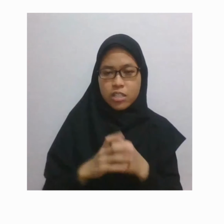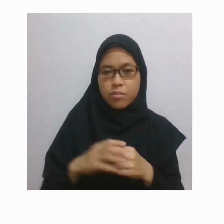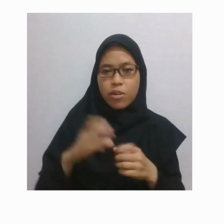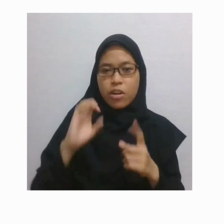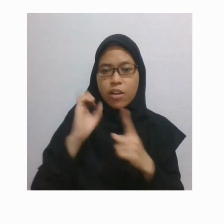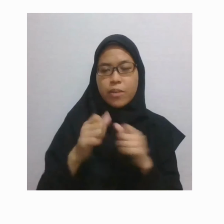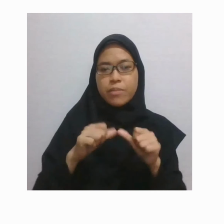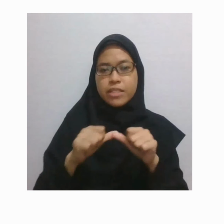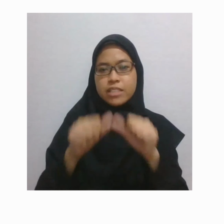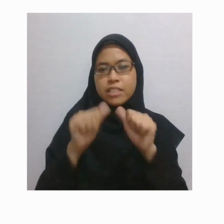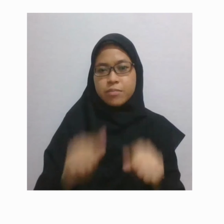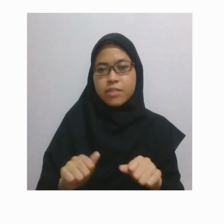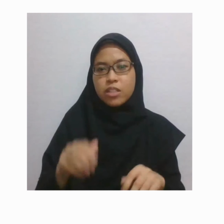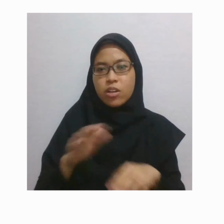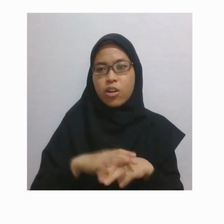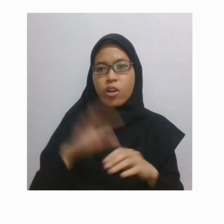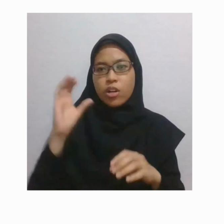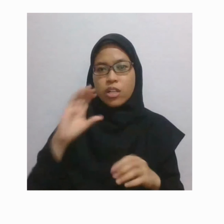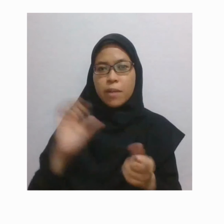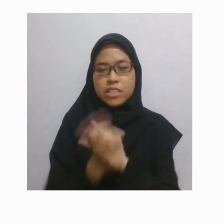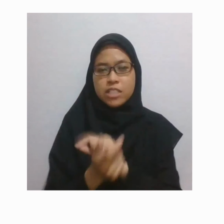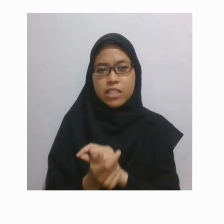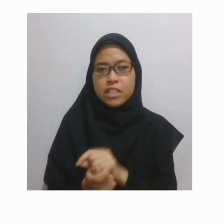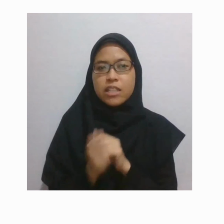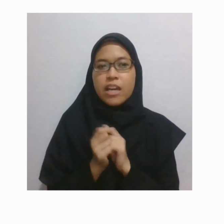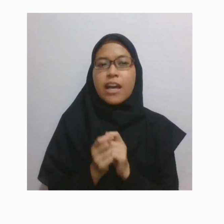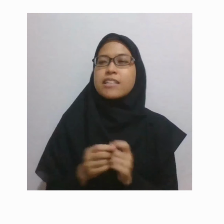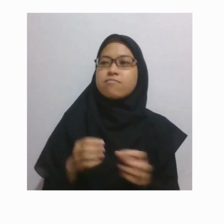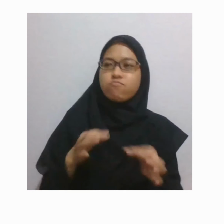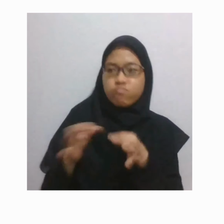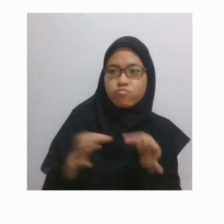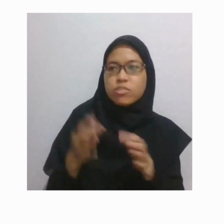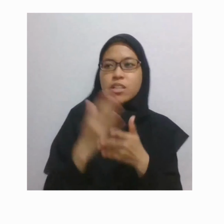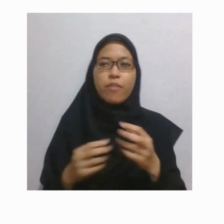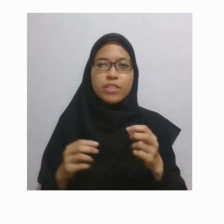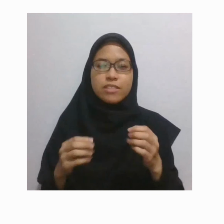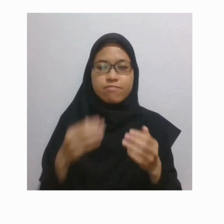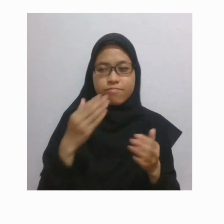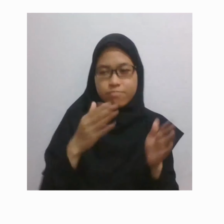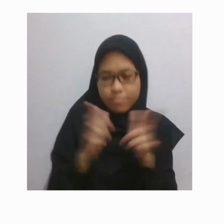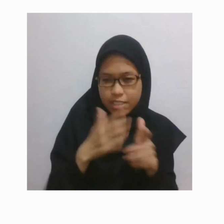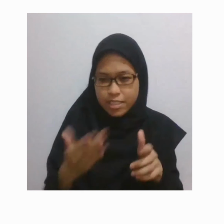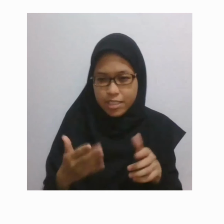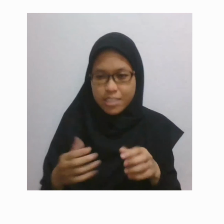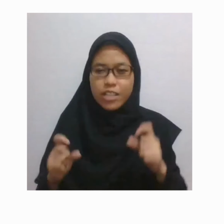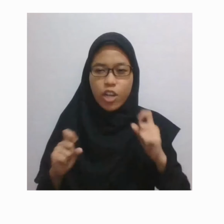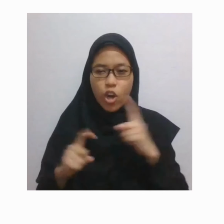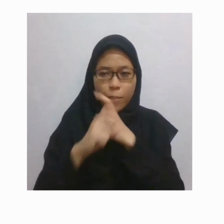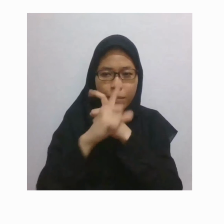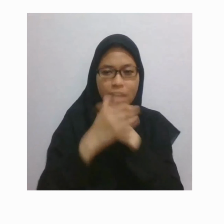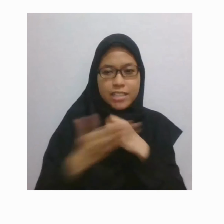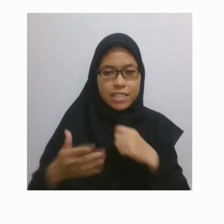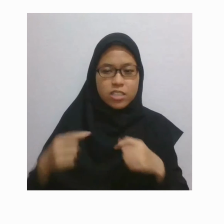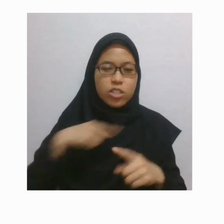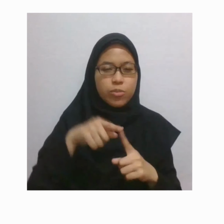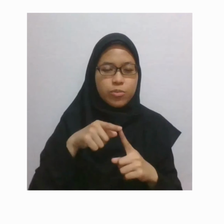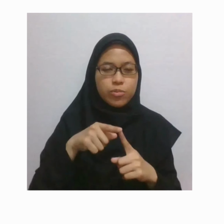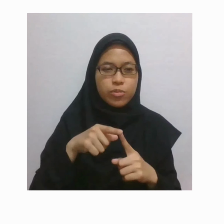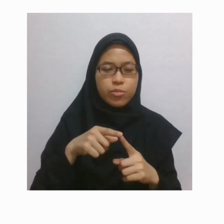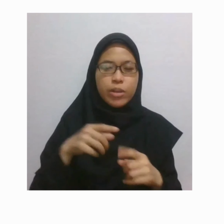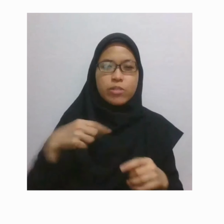sustainability and climate change and took us through some of the subtleties and complexities we ought to consider when trying to address the effects of human